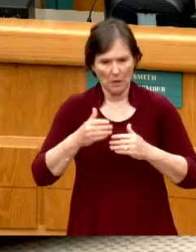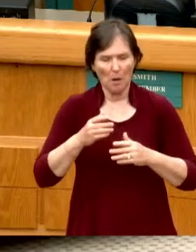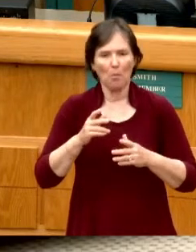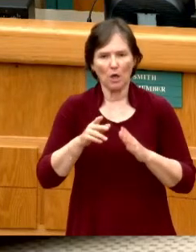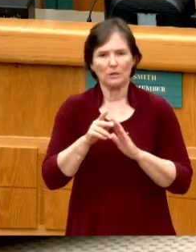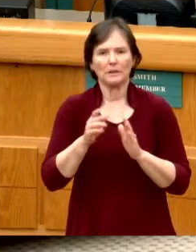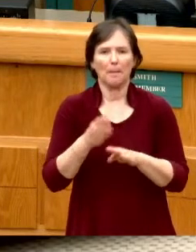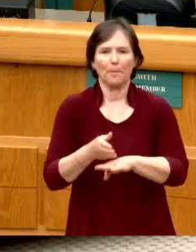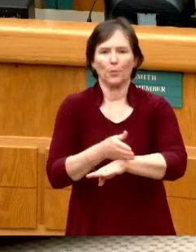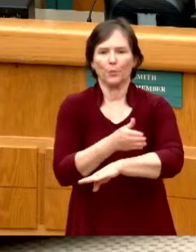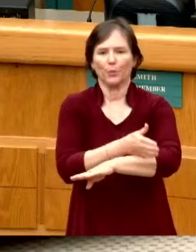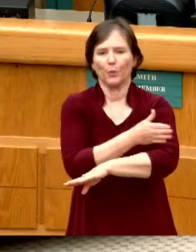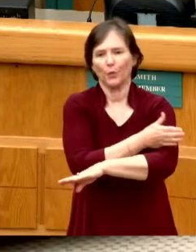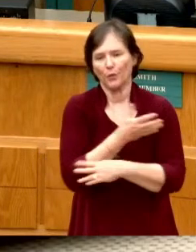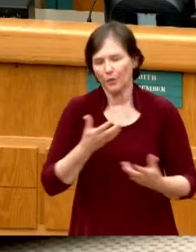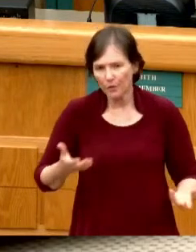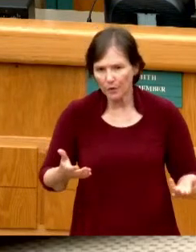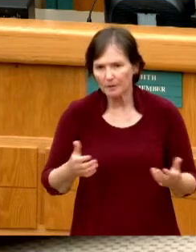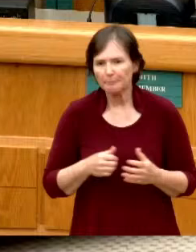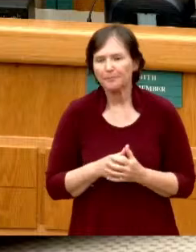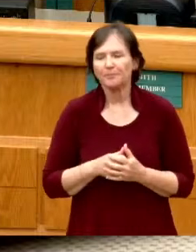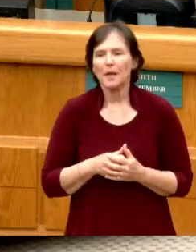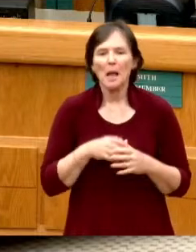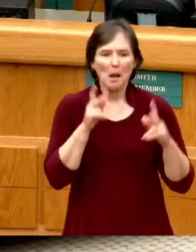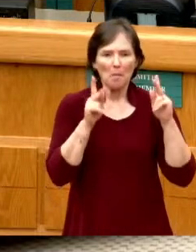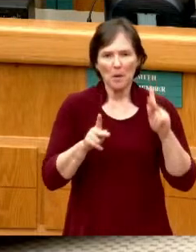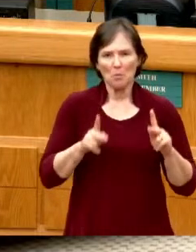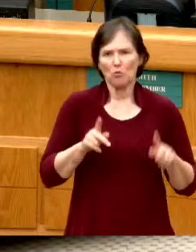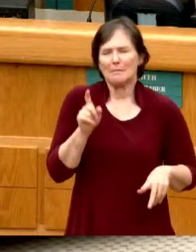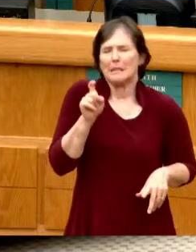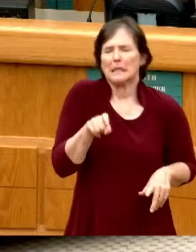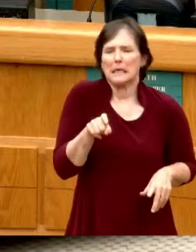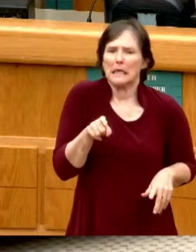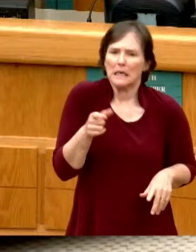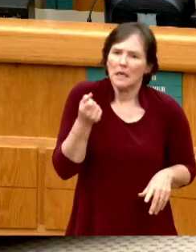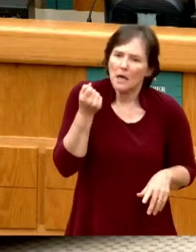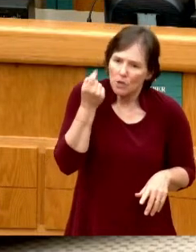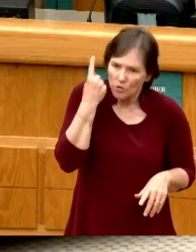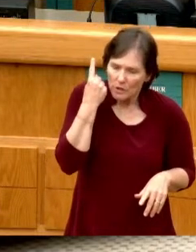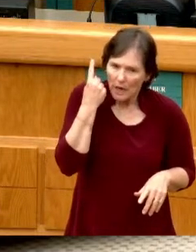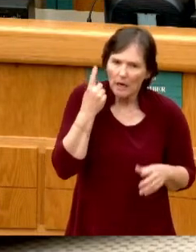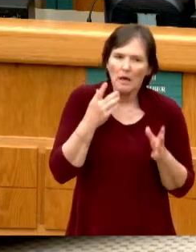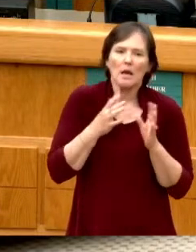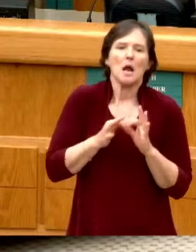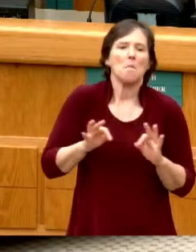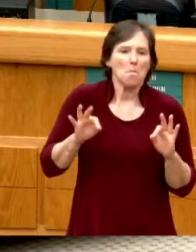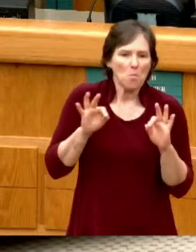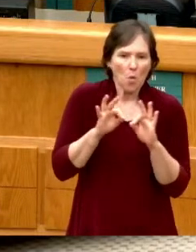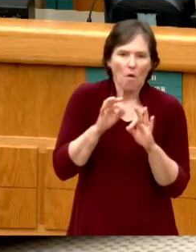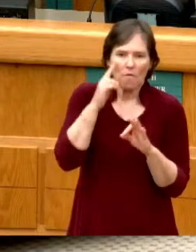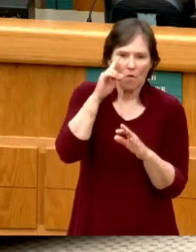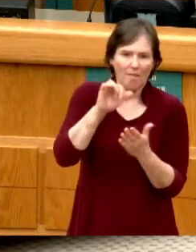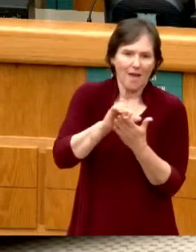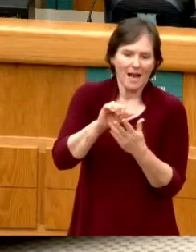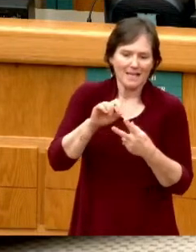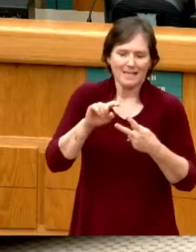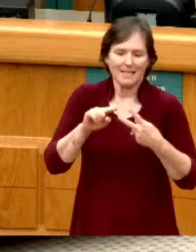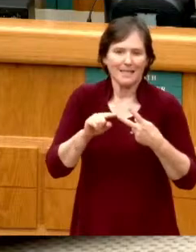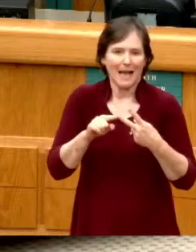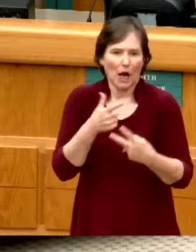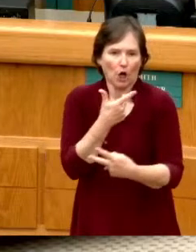which there is. Individuals need to understand the importance of getting their second dose.